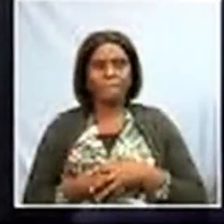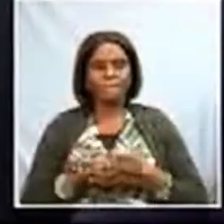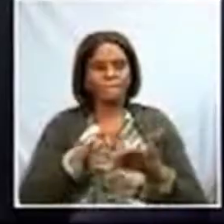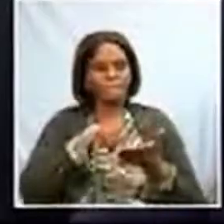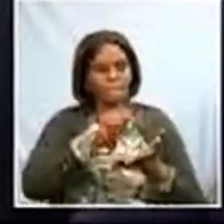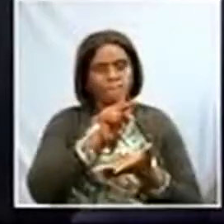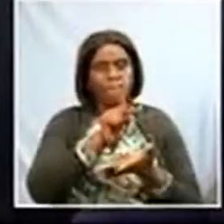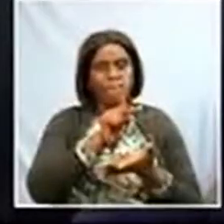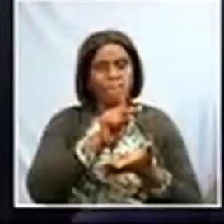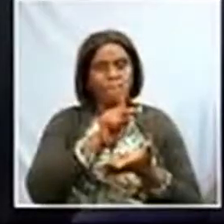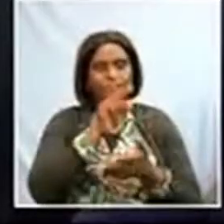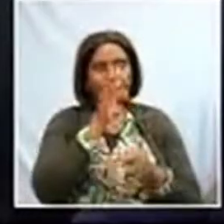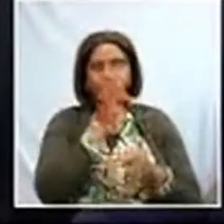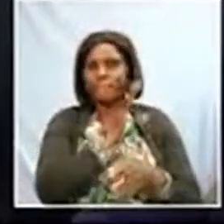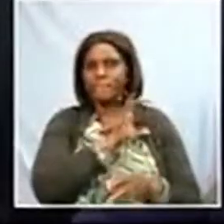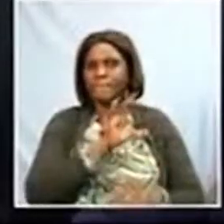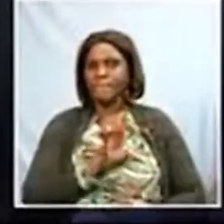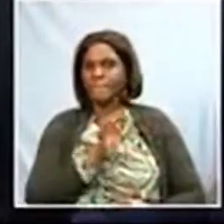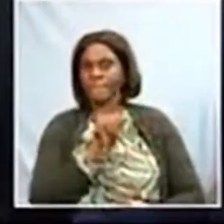pay the contractor.